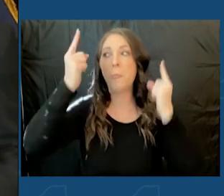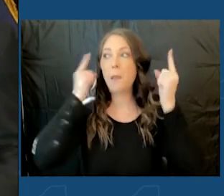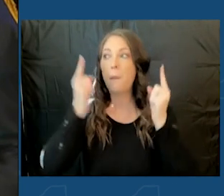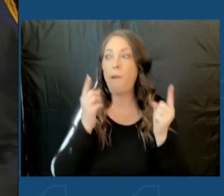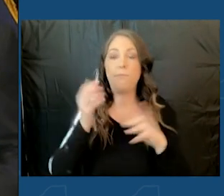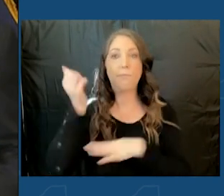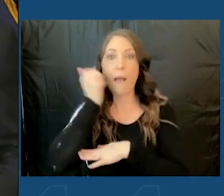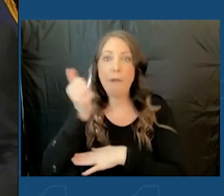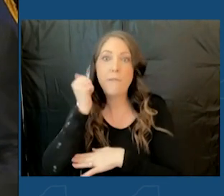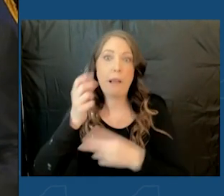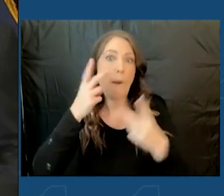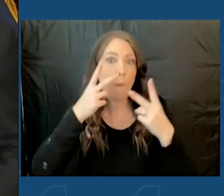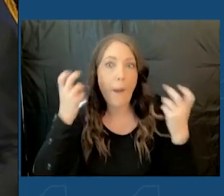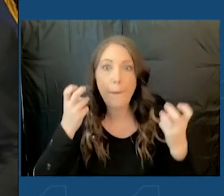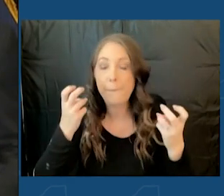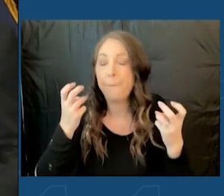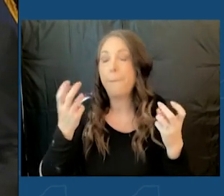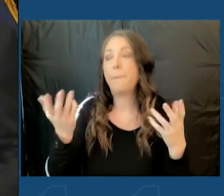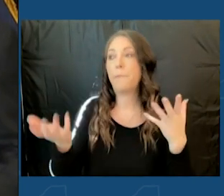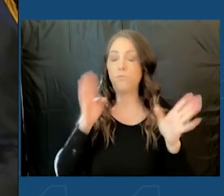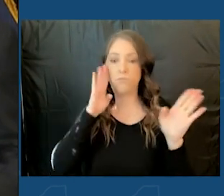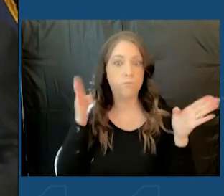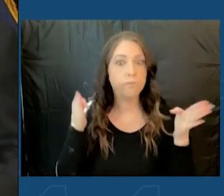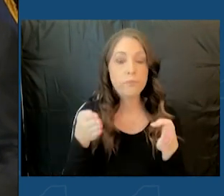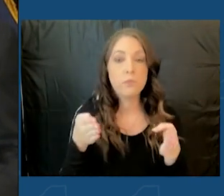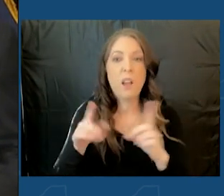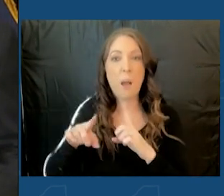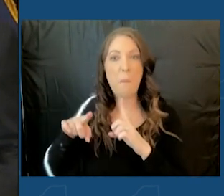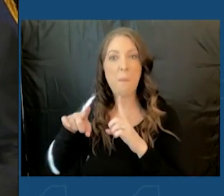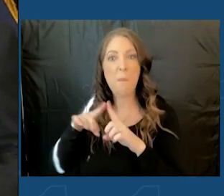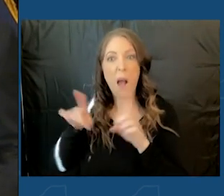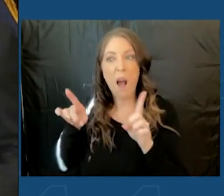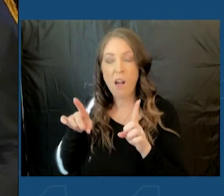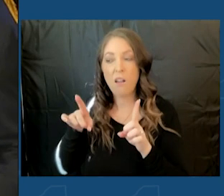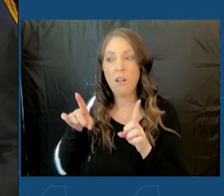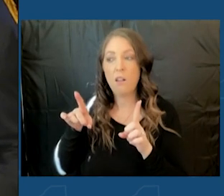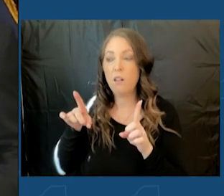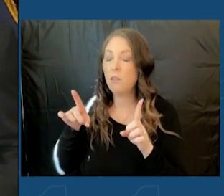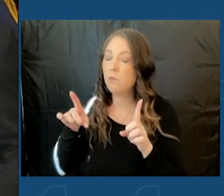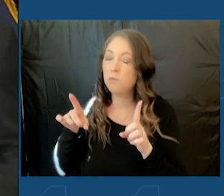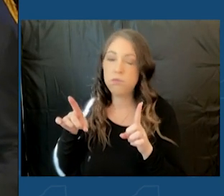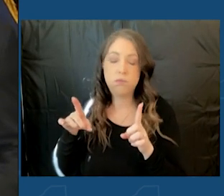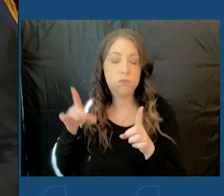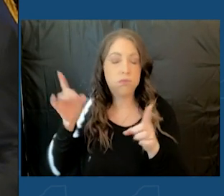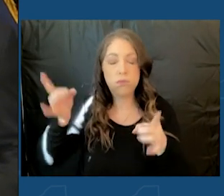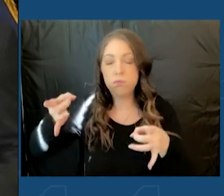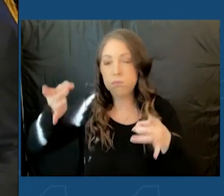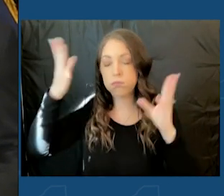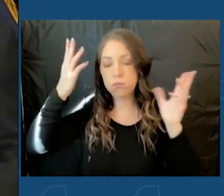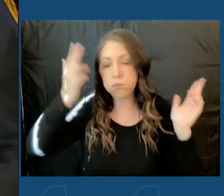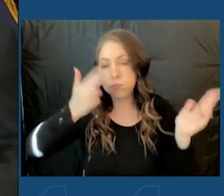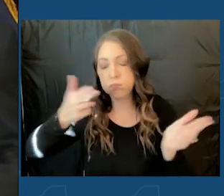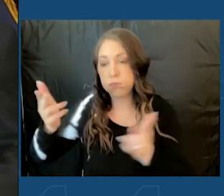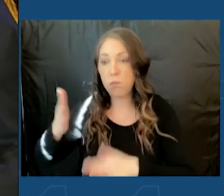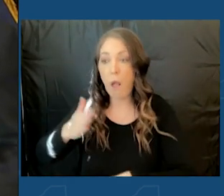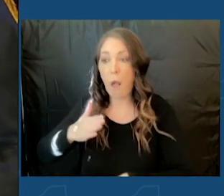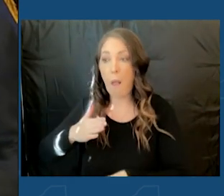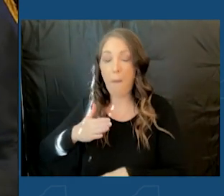on this. But then we had to deal with the aftermath of a horrific massacre that occurred in my hometown, in